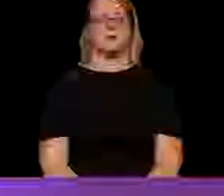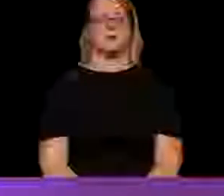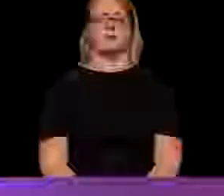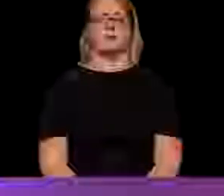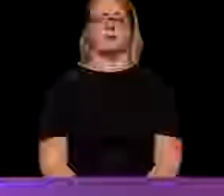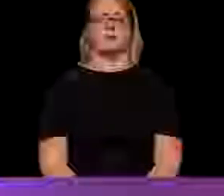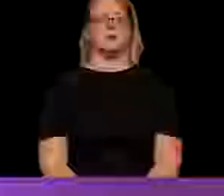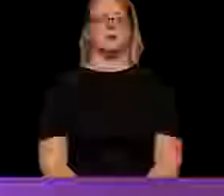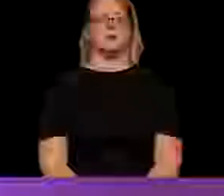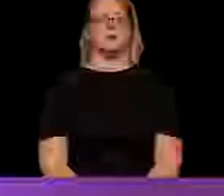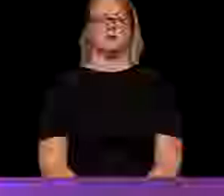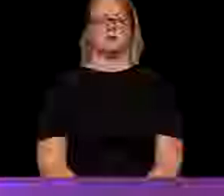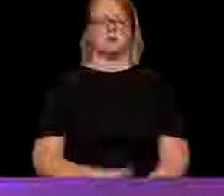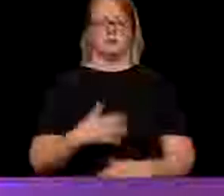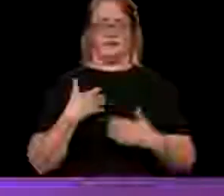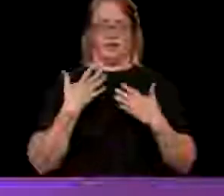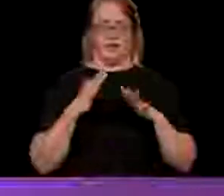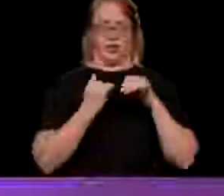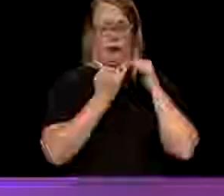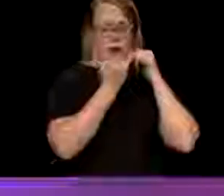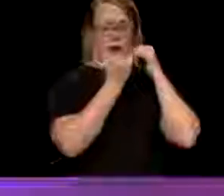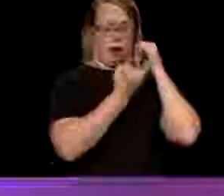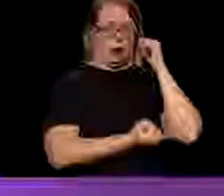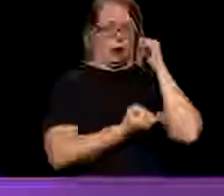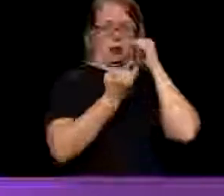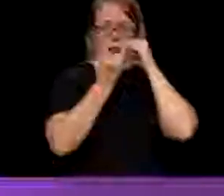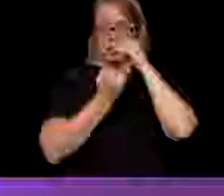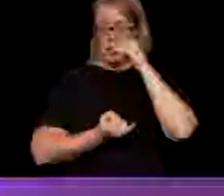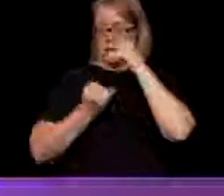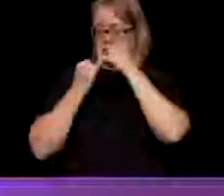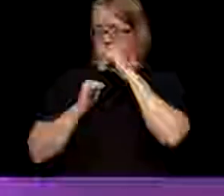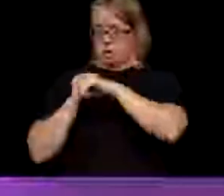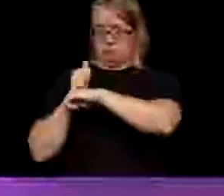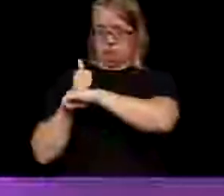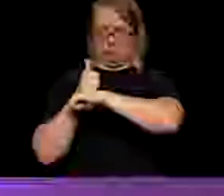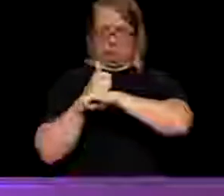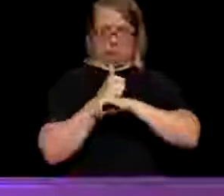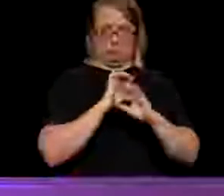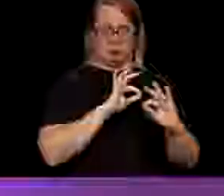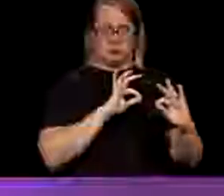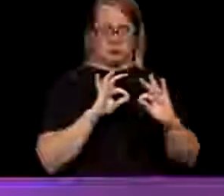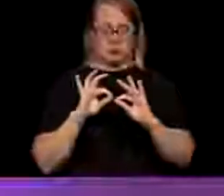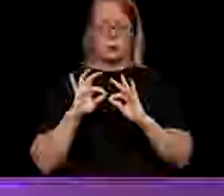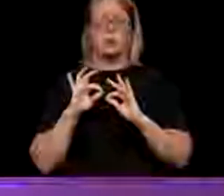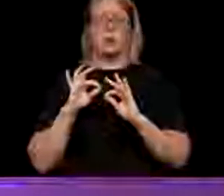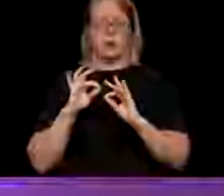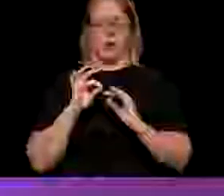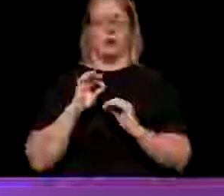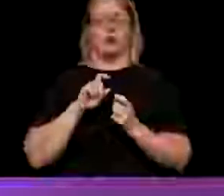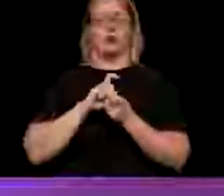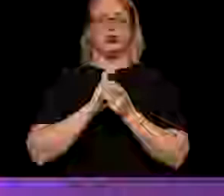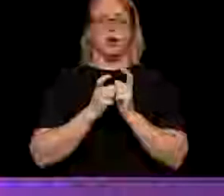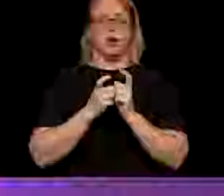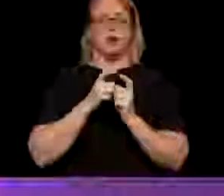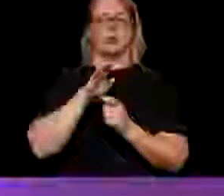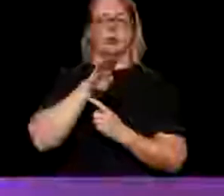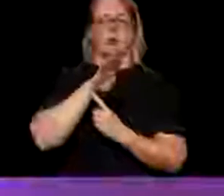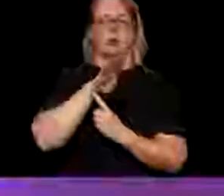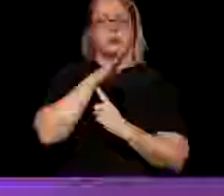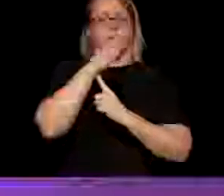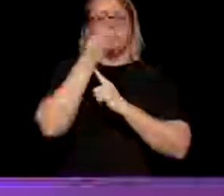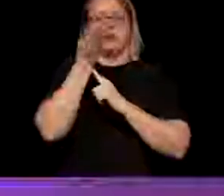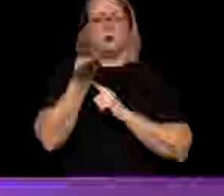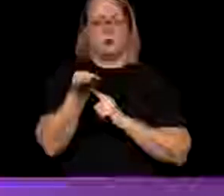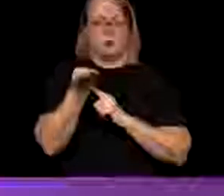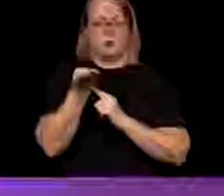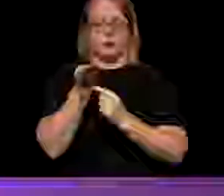Okay, I'm not doing any of the branches yet. I just quickly drew the tree line. Now, some people, they work too